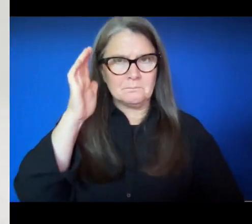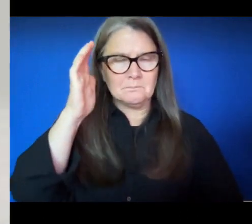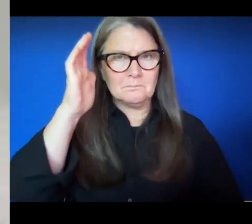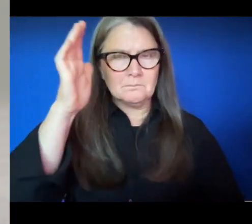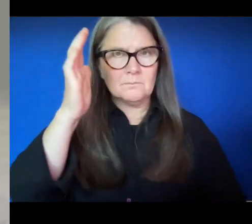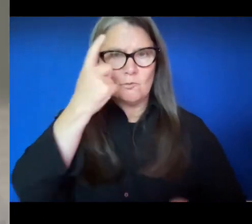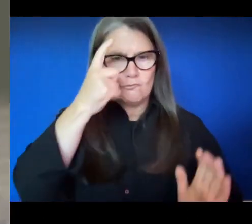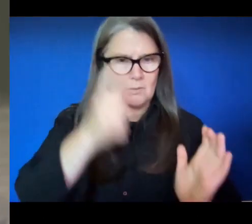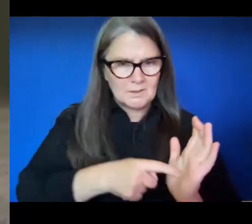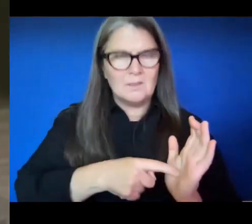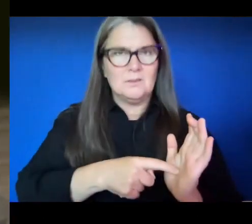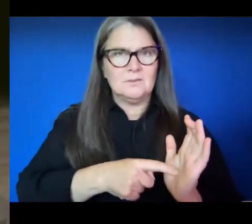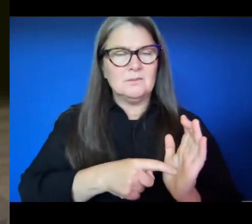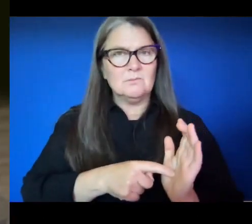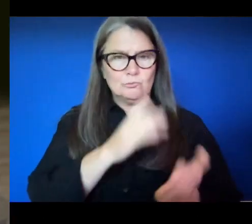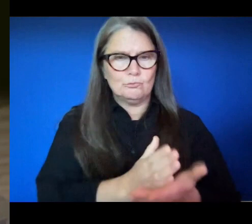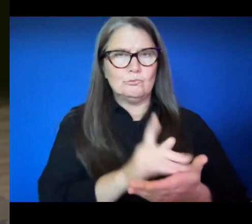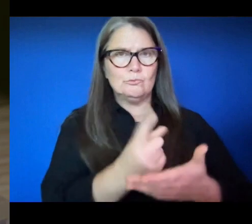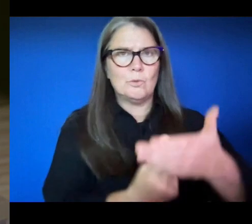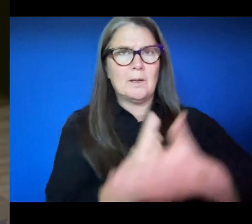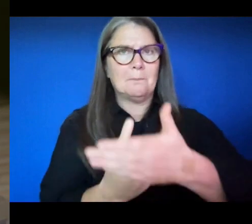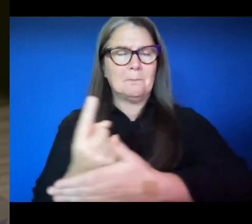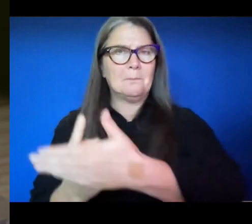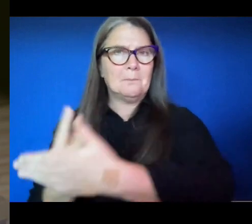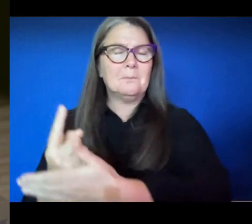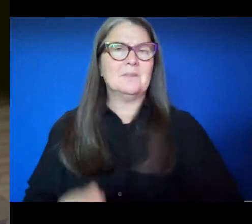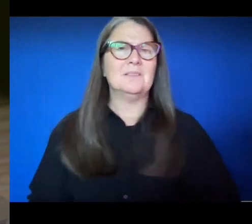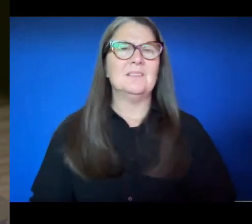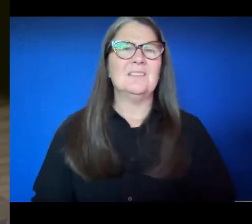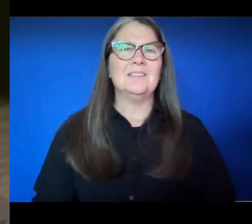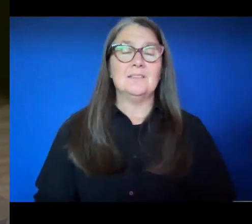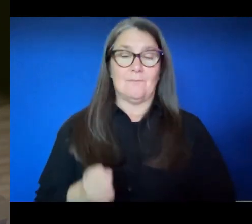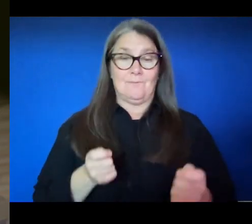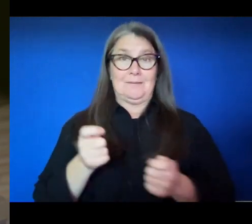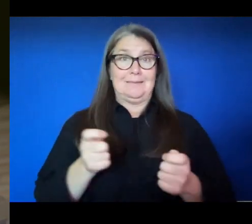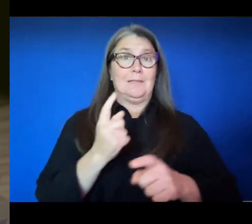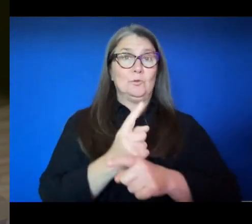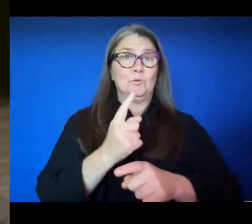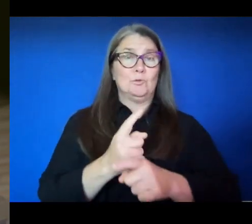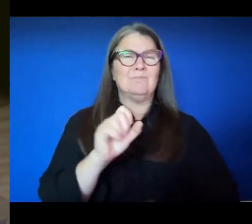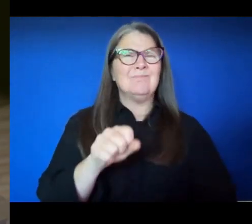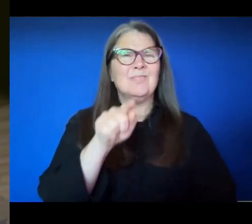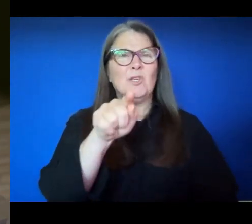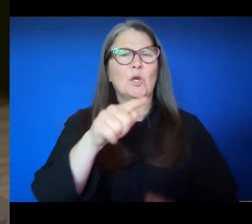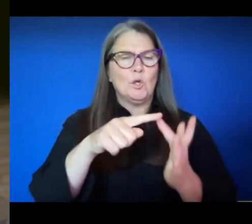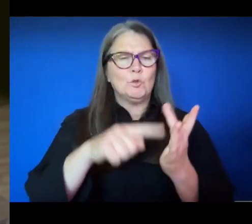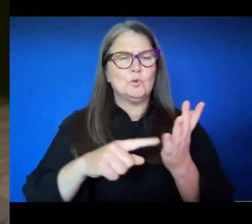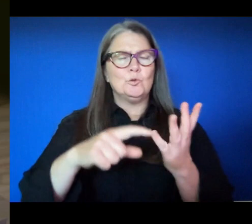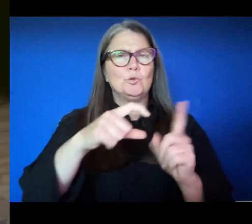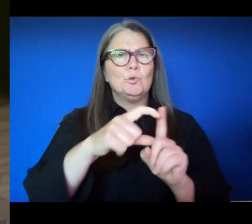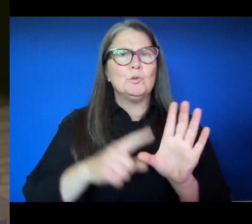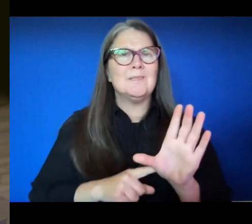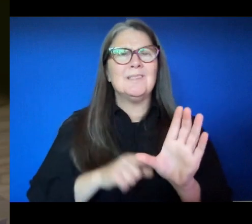absolutely. And I think maybe just kind of following on from this, Judy, you've kind of touched on this in terms of speaking about the